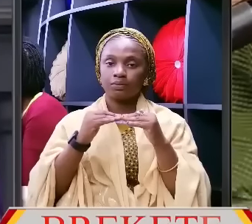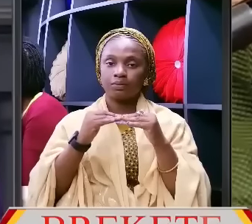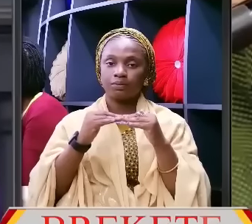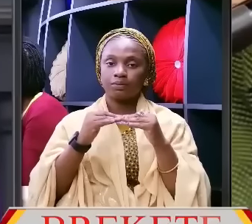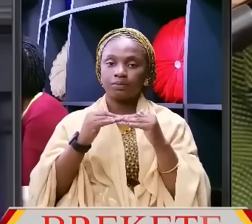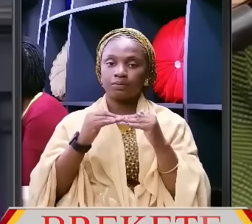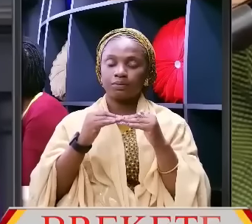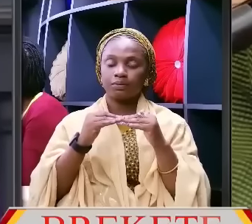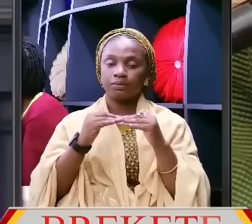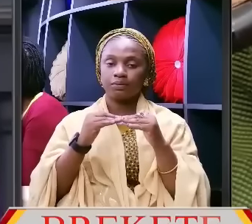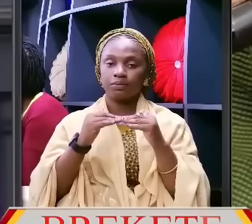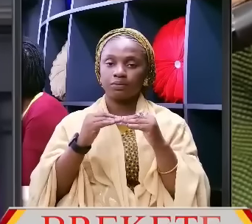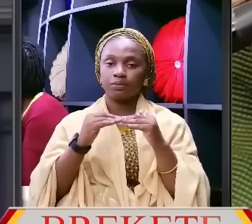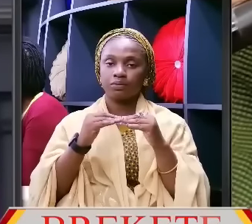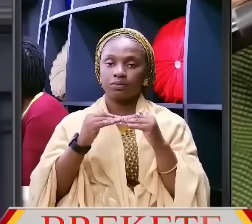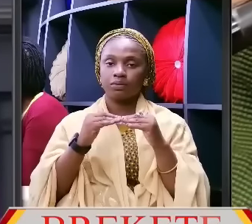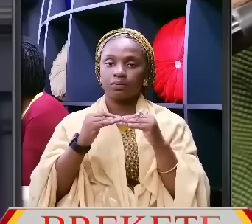pity